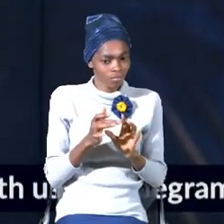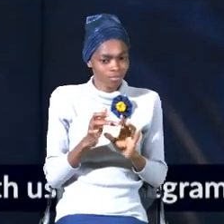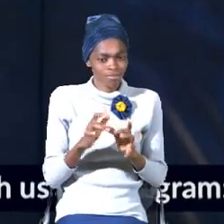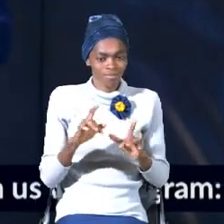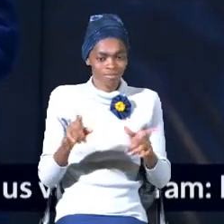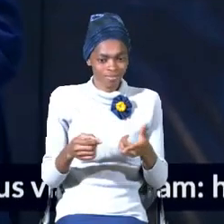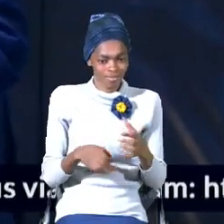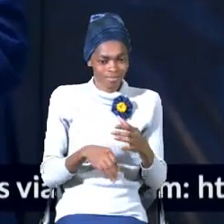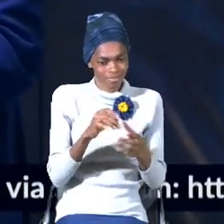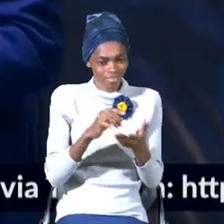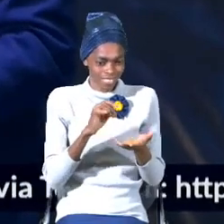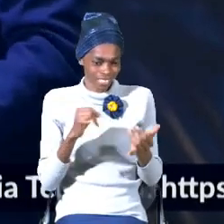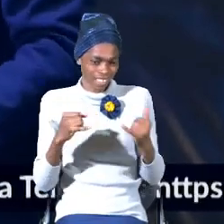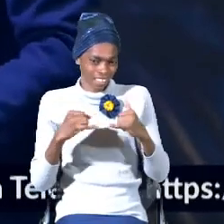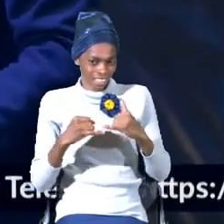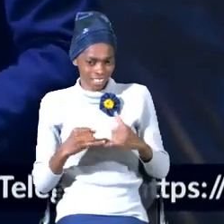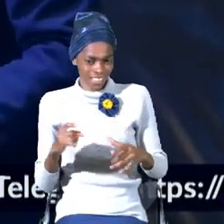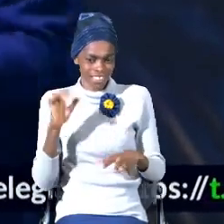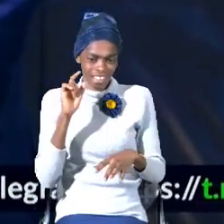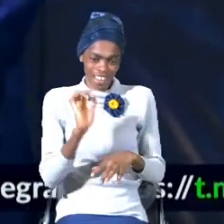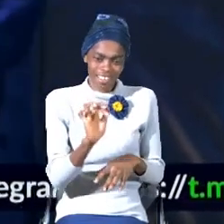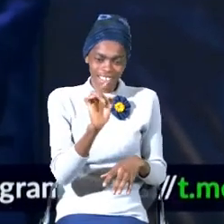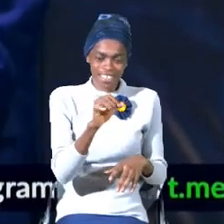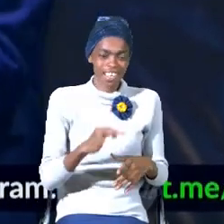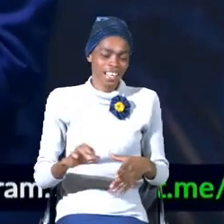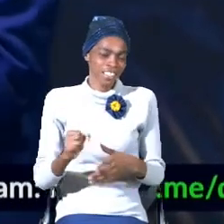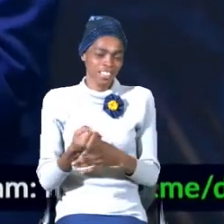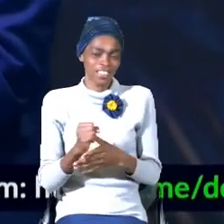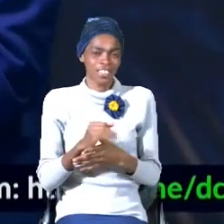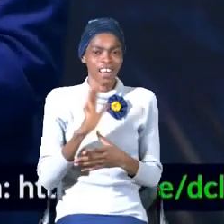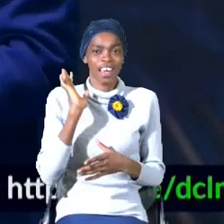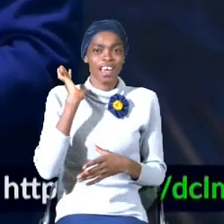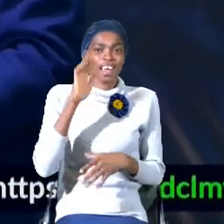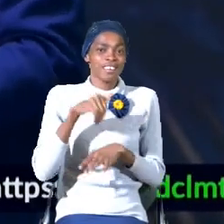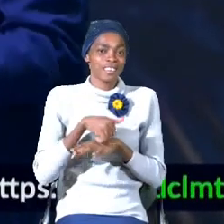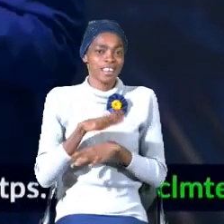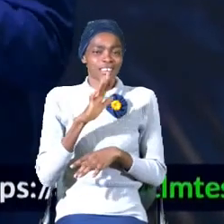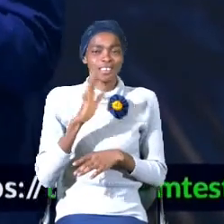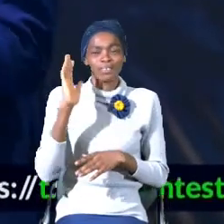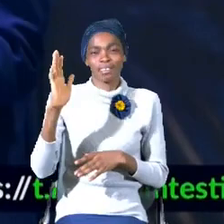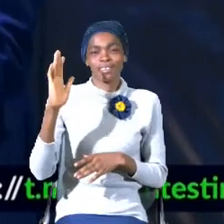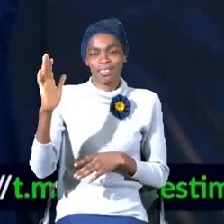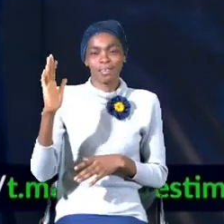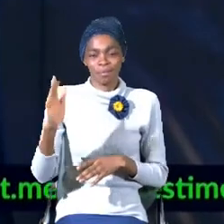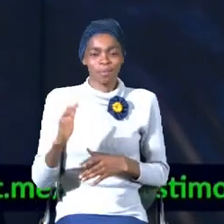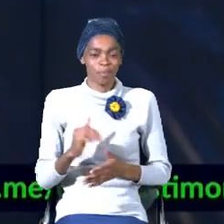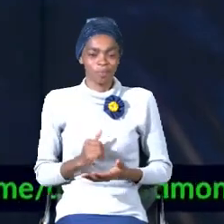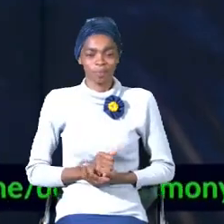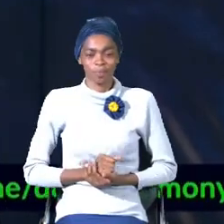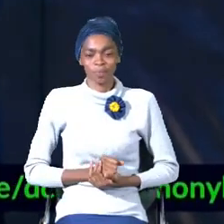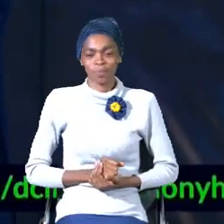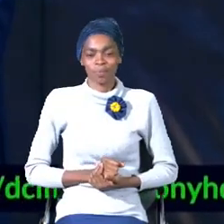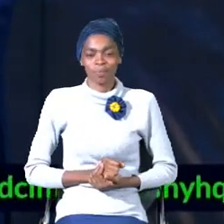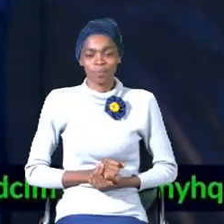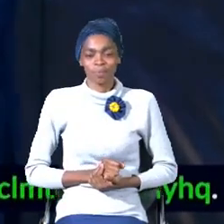dclm.org/testimonies. If you are here and you are online or online, you want to send in your testimonies, go to